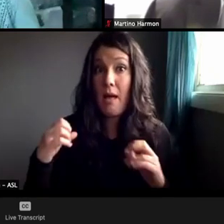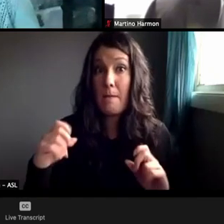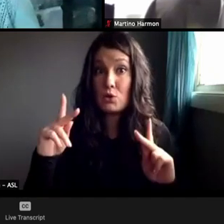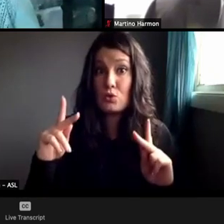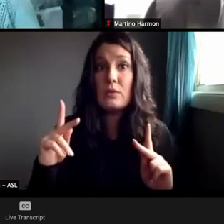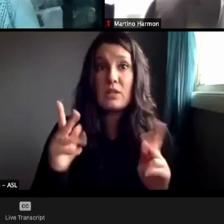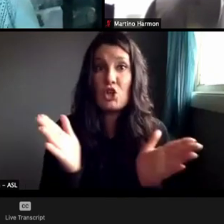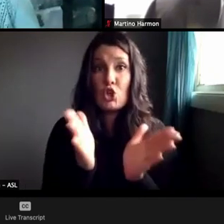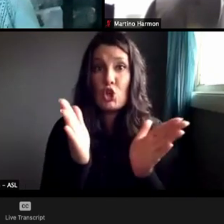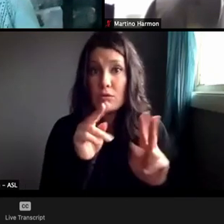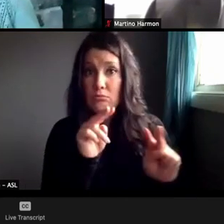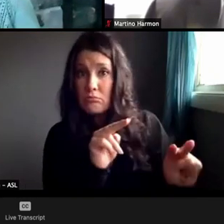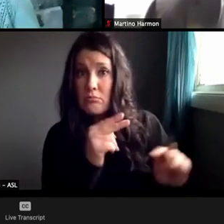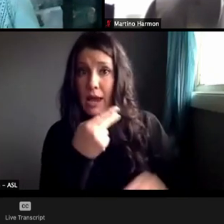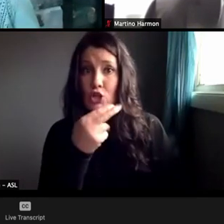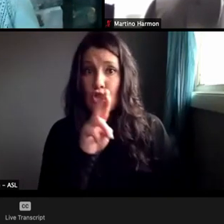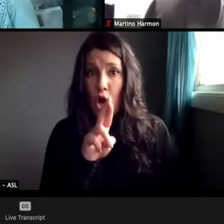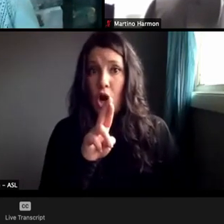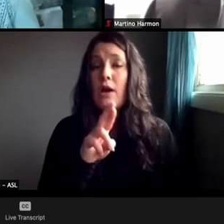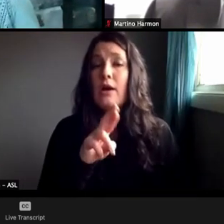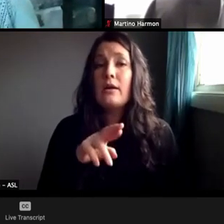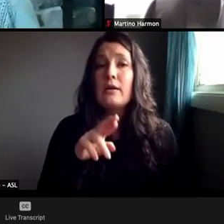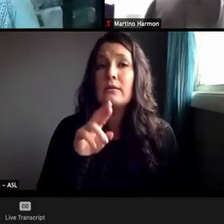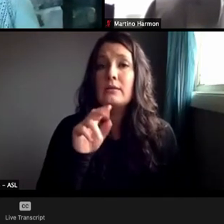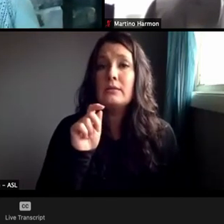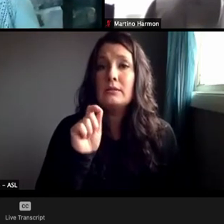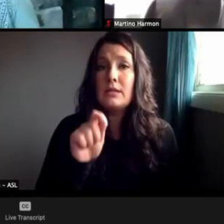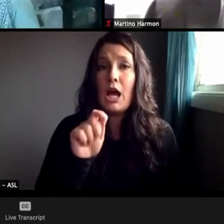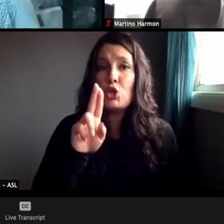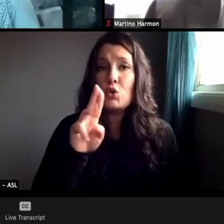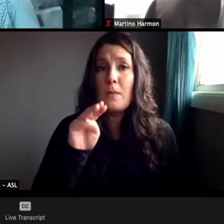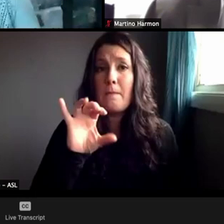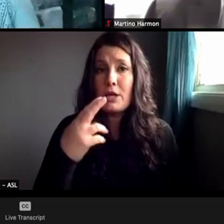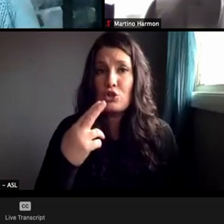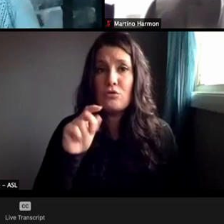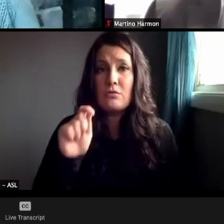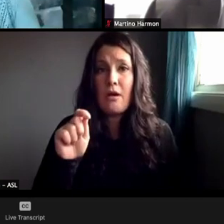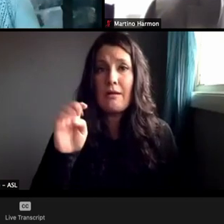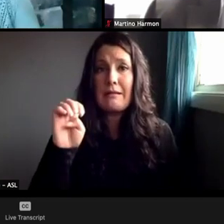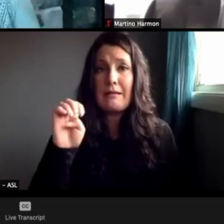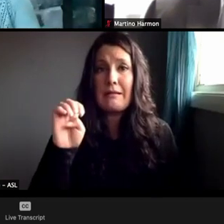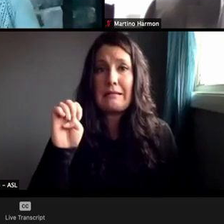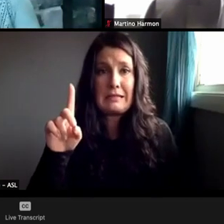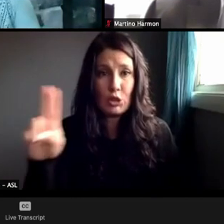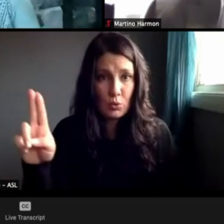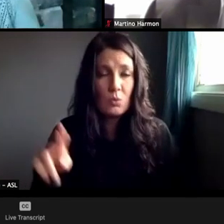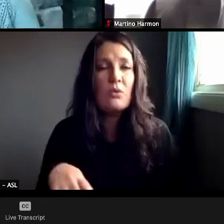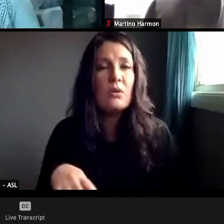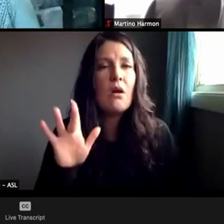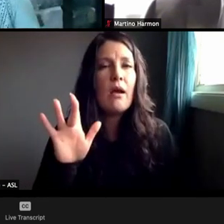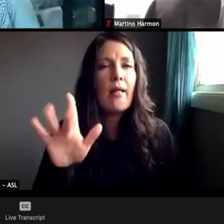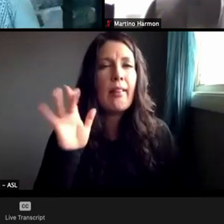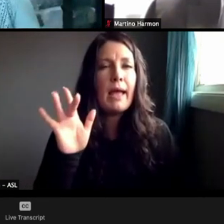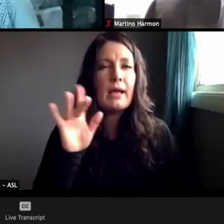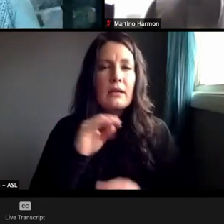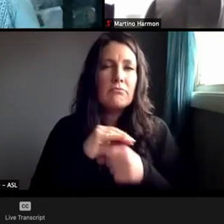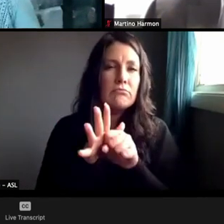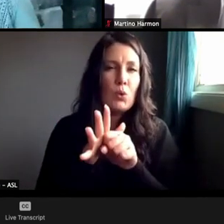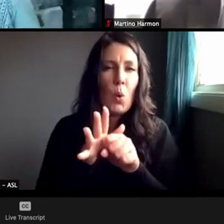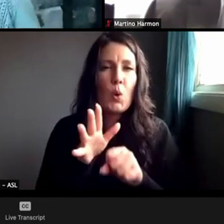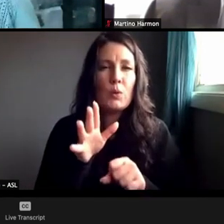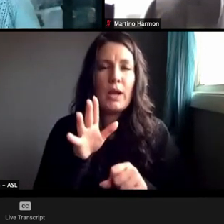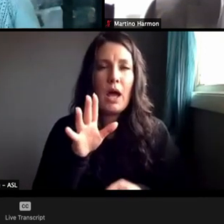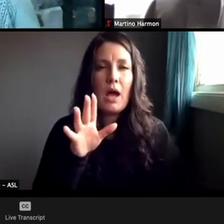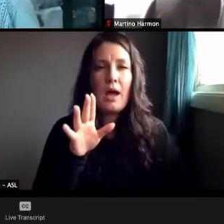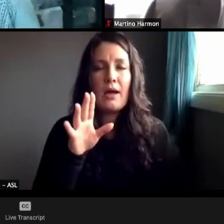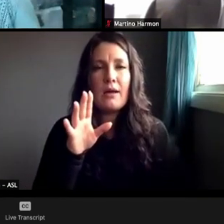to hr.umich.edu and click on the 2019 coronavirus